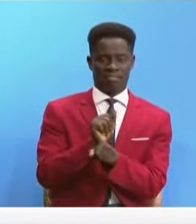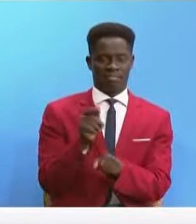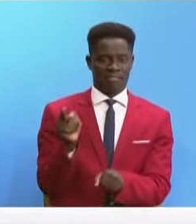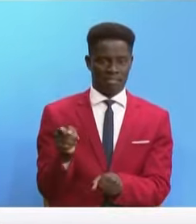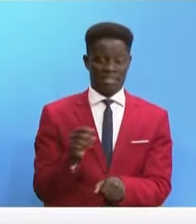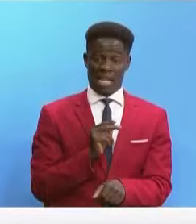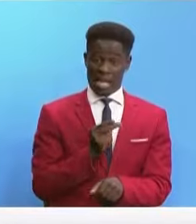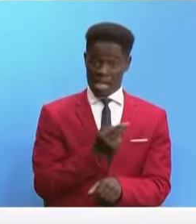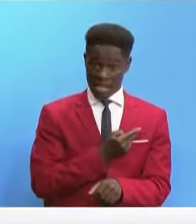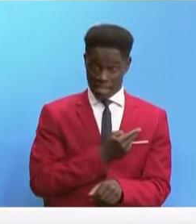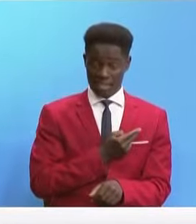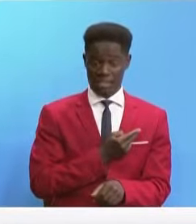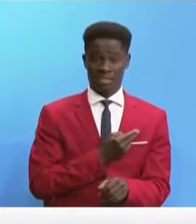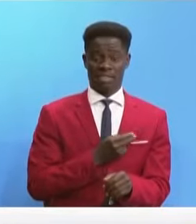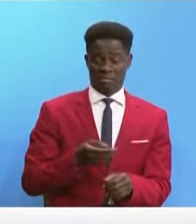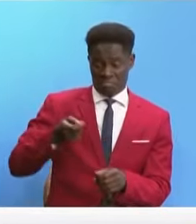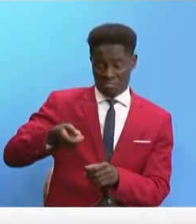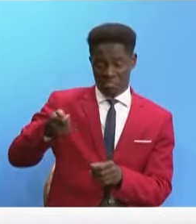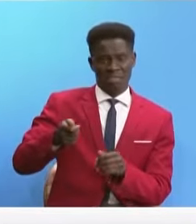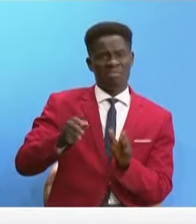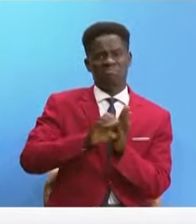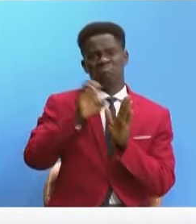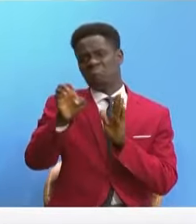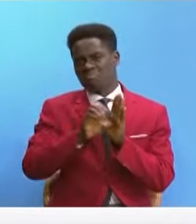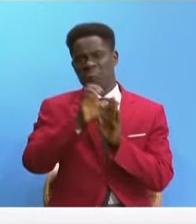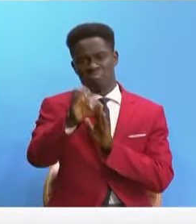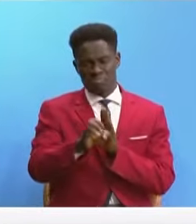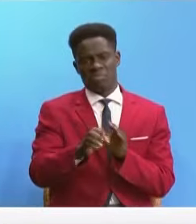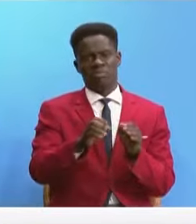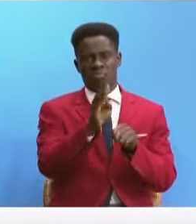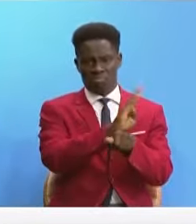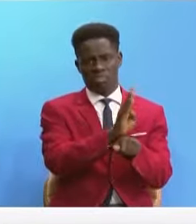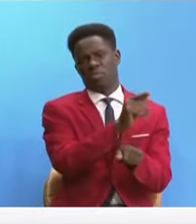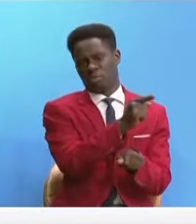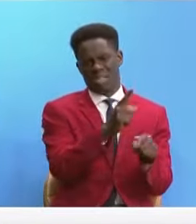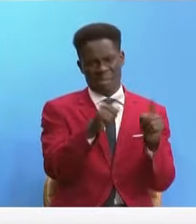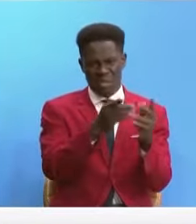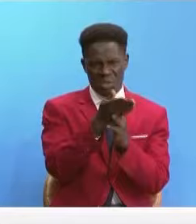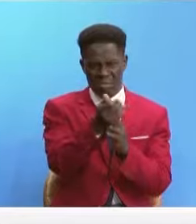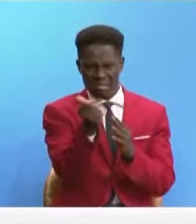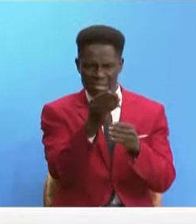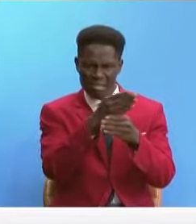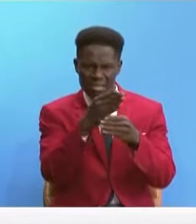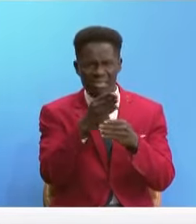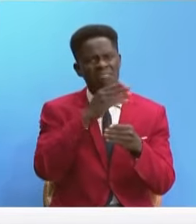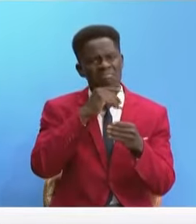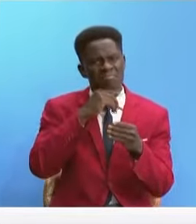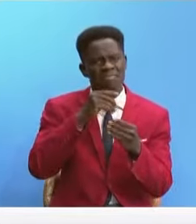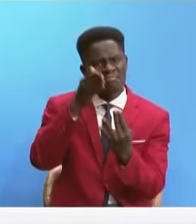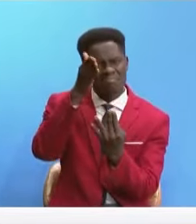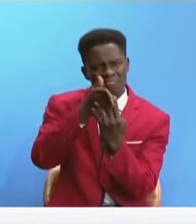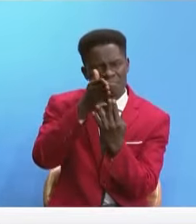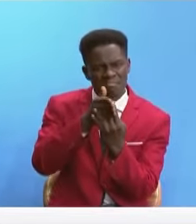seed to Burundi for some time, but mostly through merchants in between, you know. These